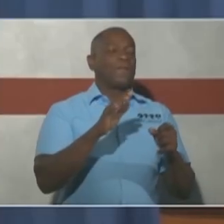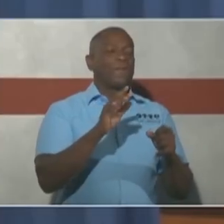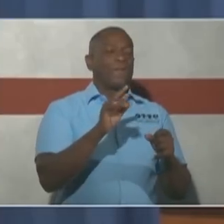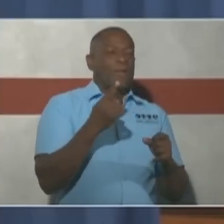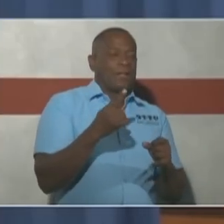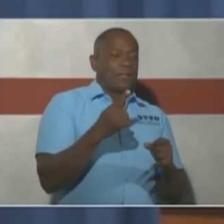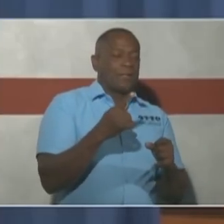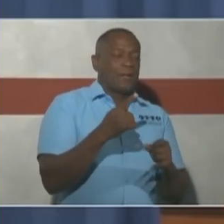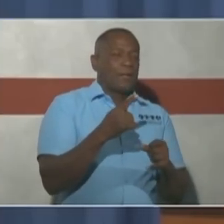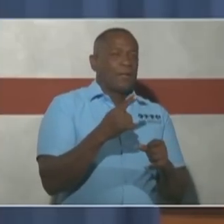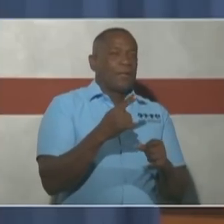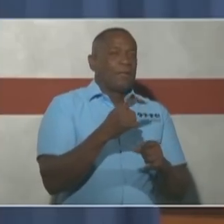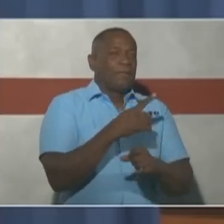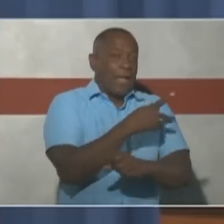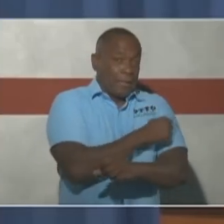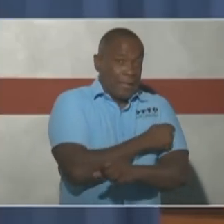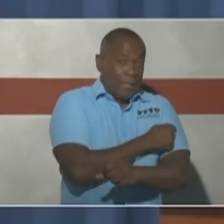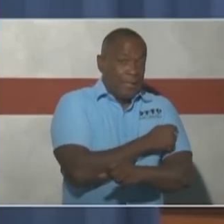You want another one?